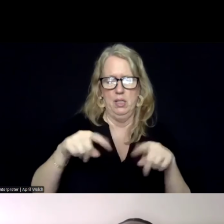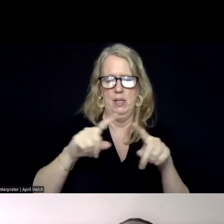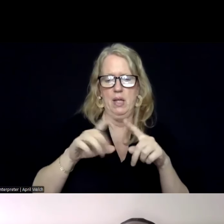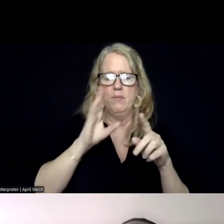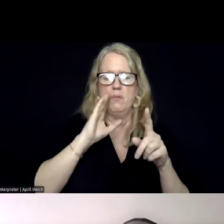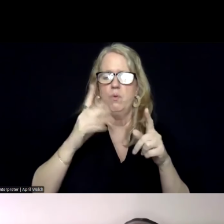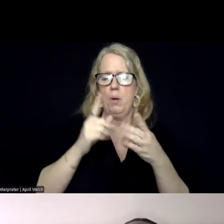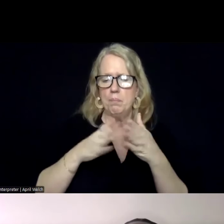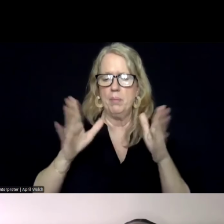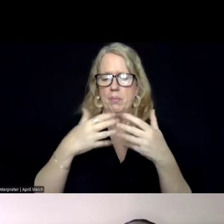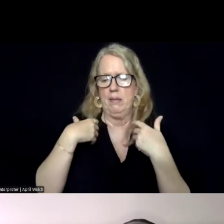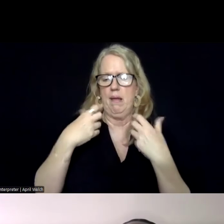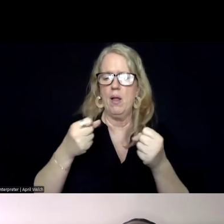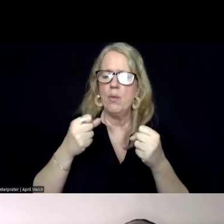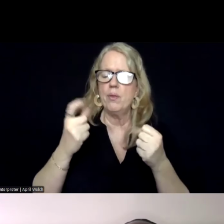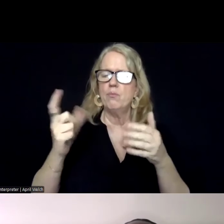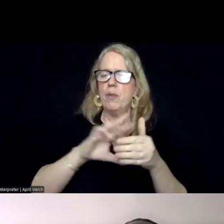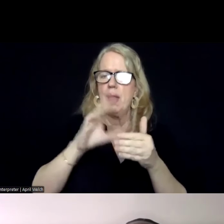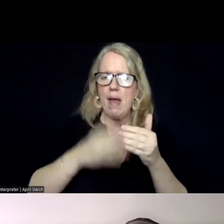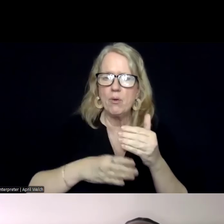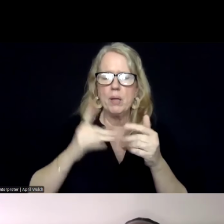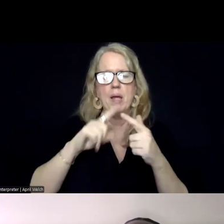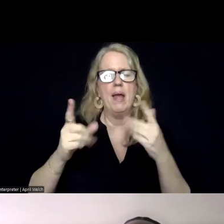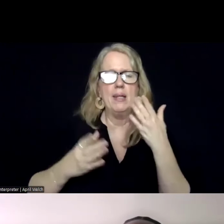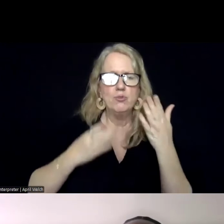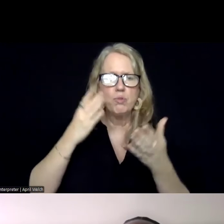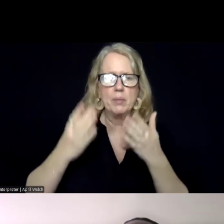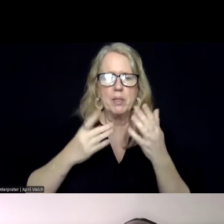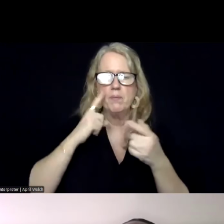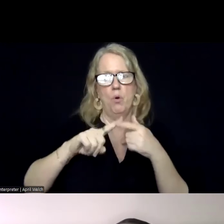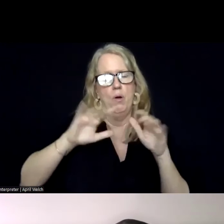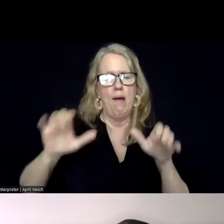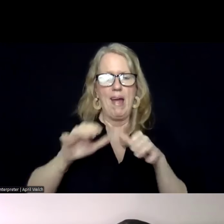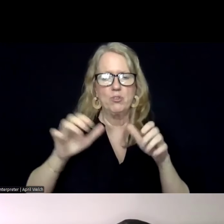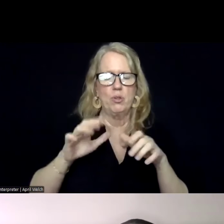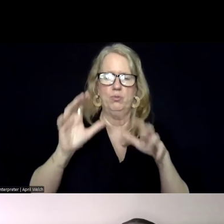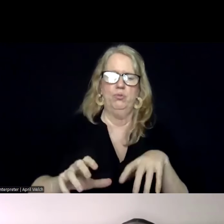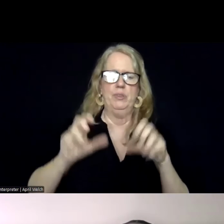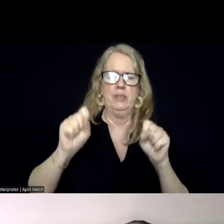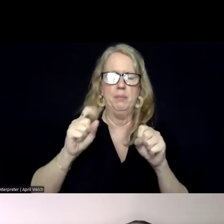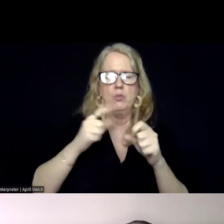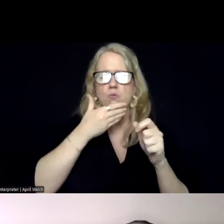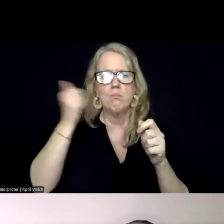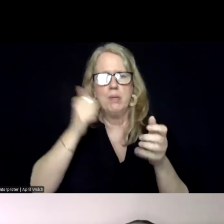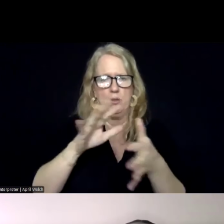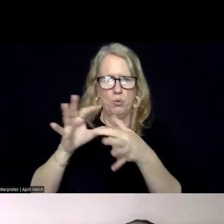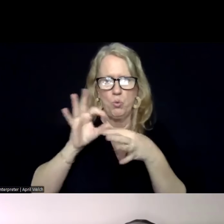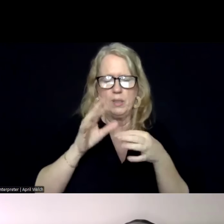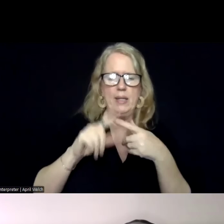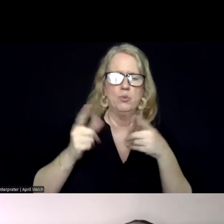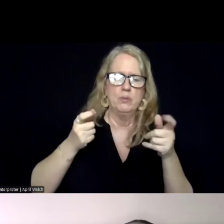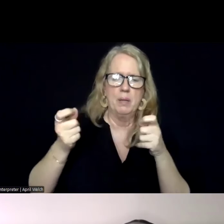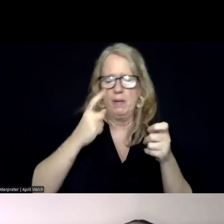health outcomes, and recommendations for actions that agencies can take to better coordinate the administration of mental